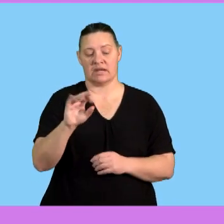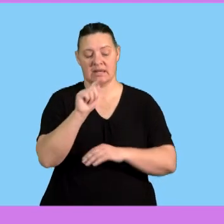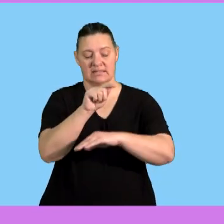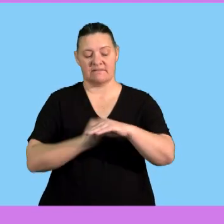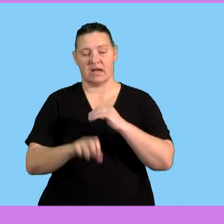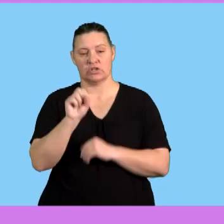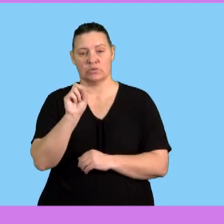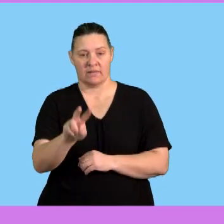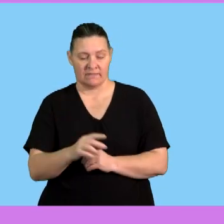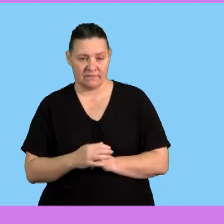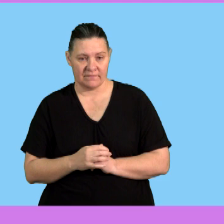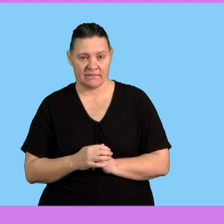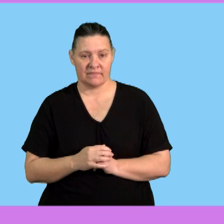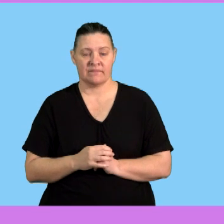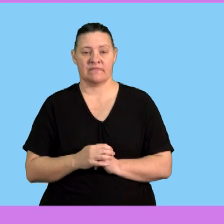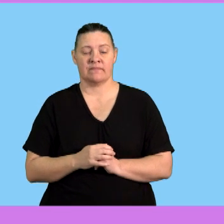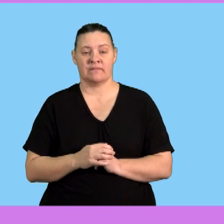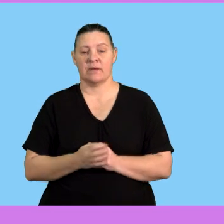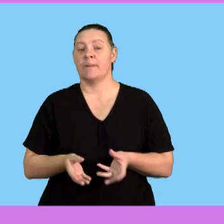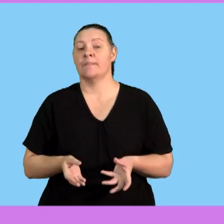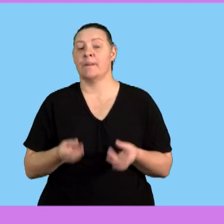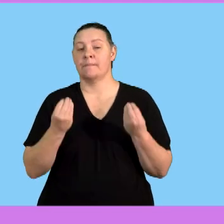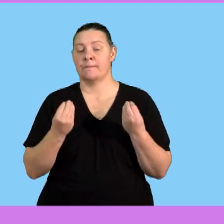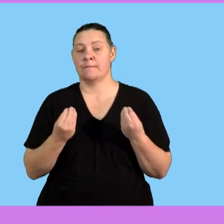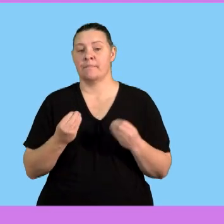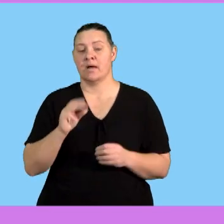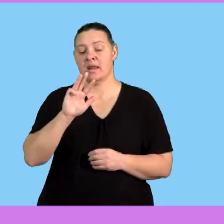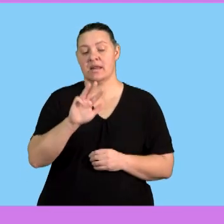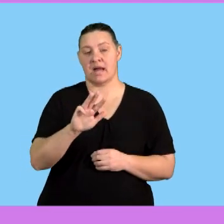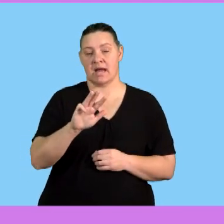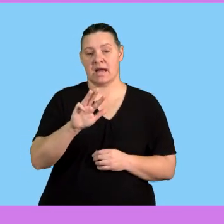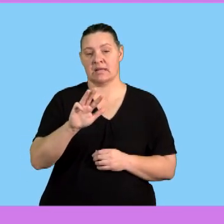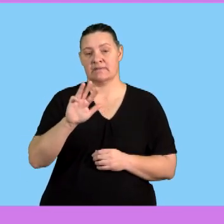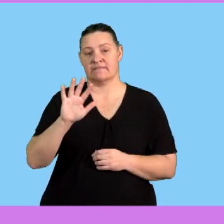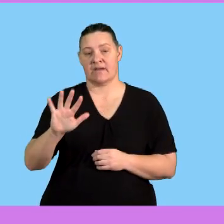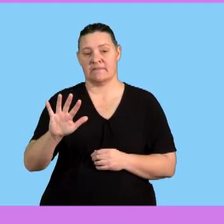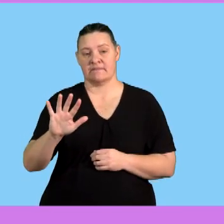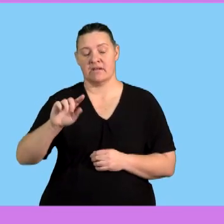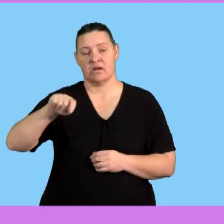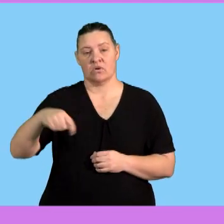1,143 divided by 12 hours, we are going to get 94